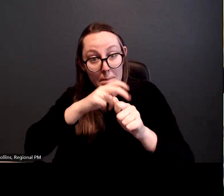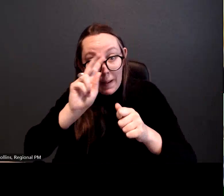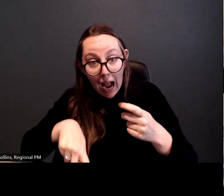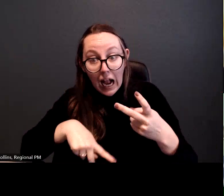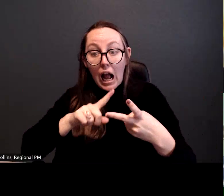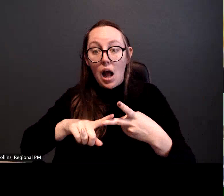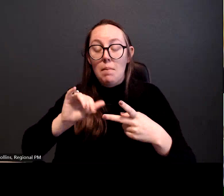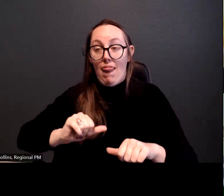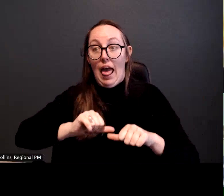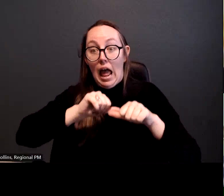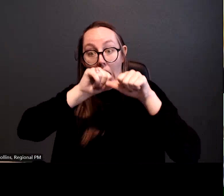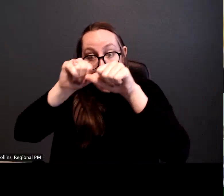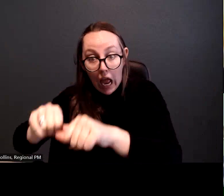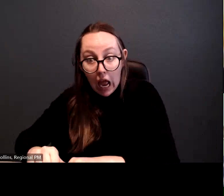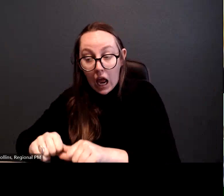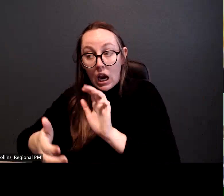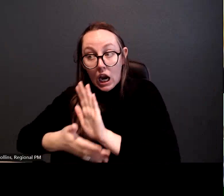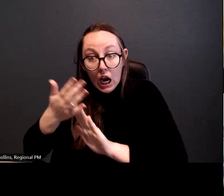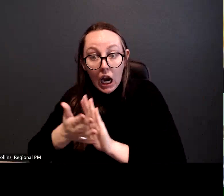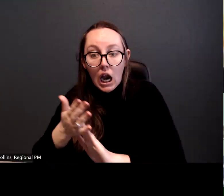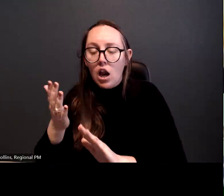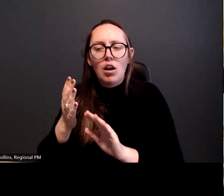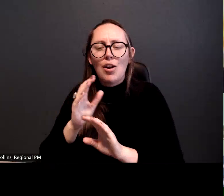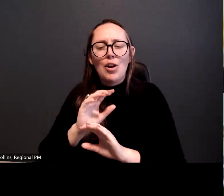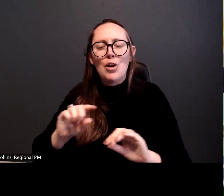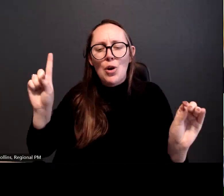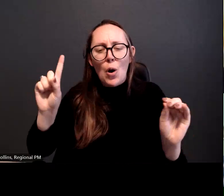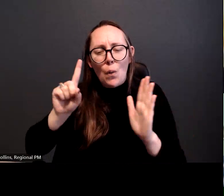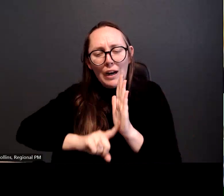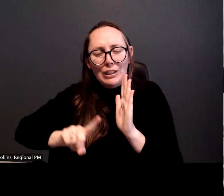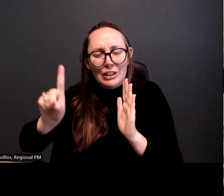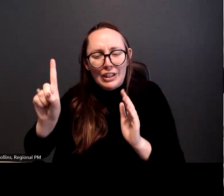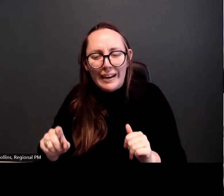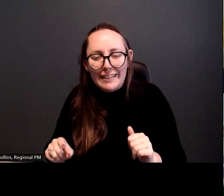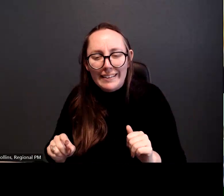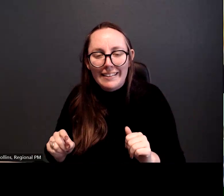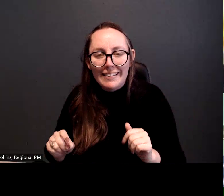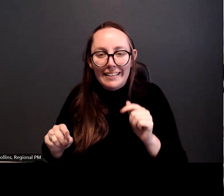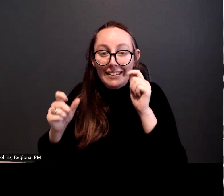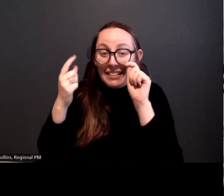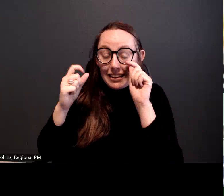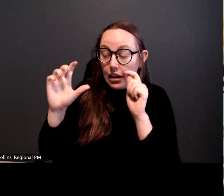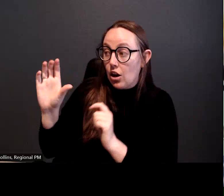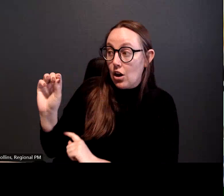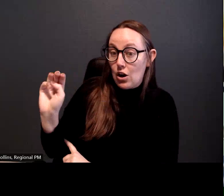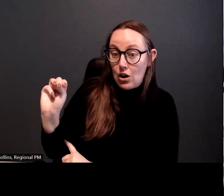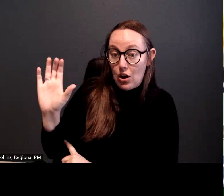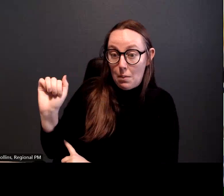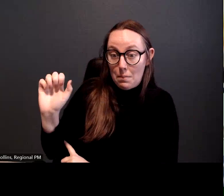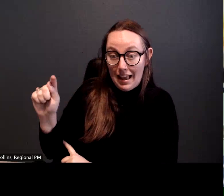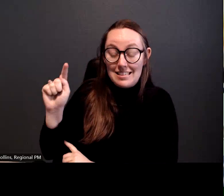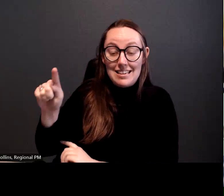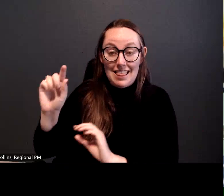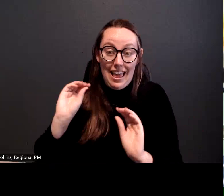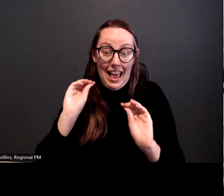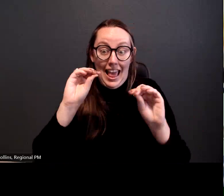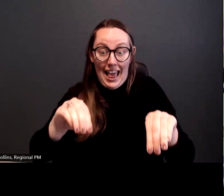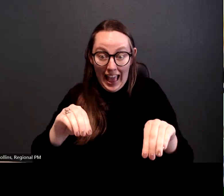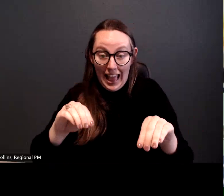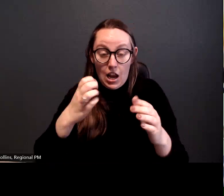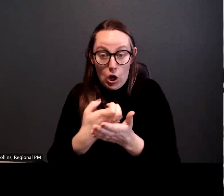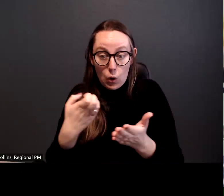long. And they were charged annual maintenance fee. Equipment was picked that required renewing an annual license for